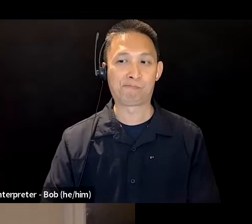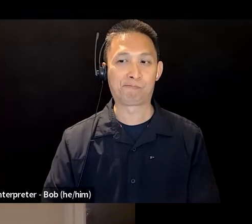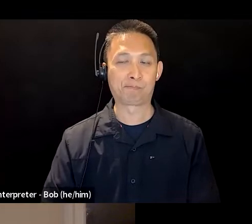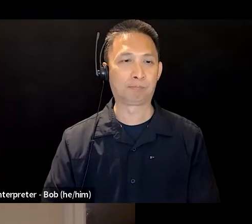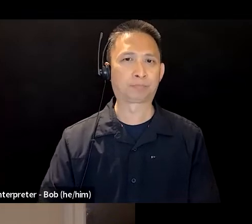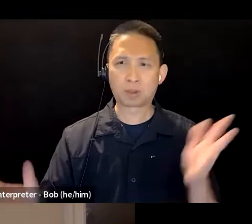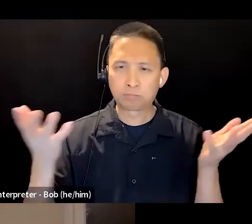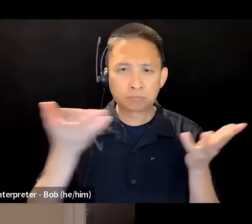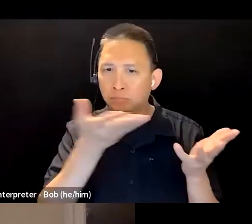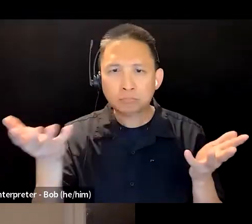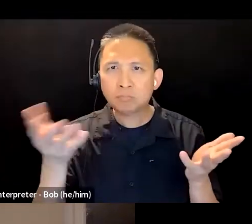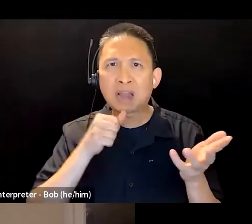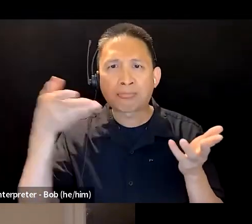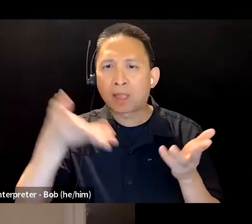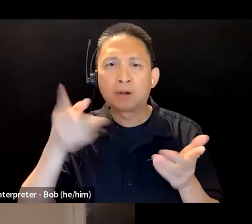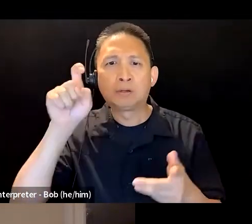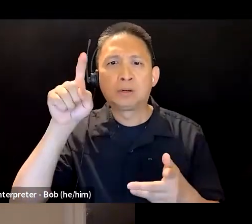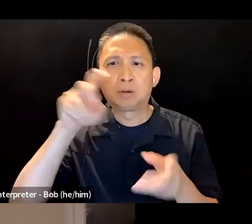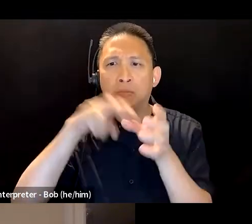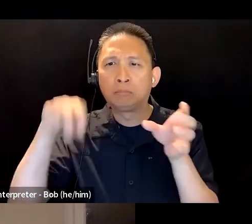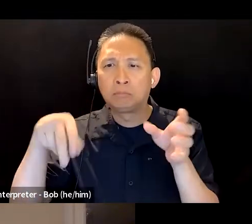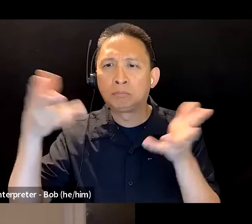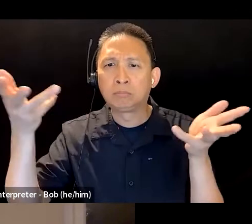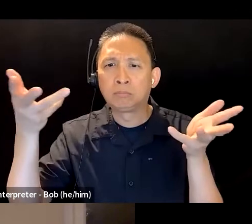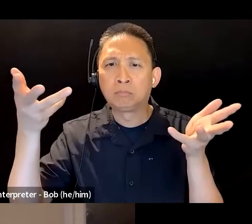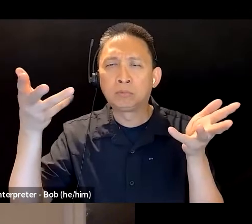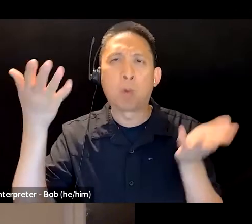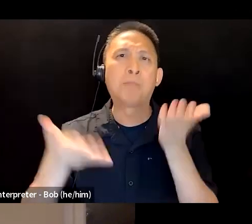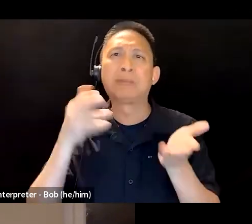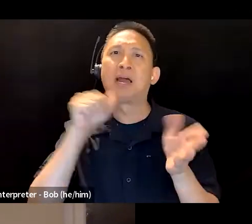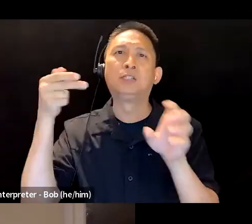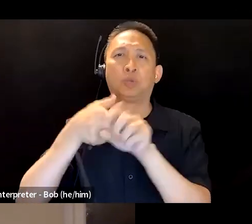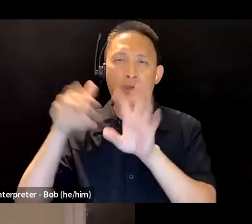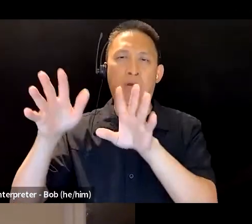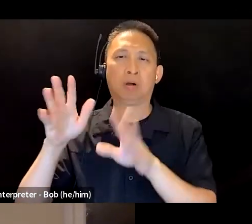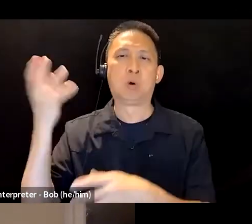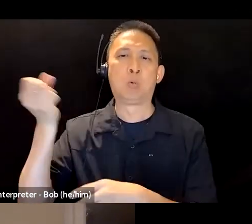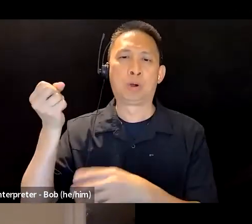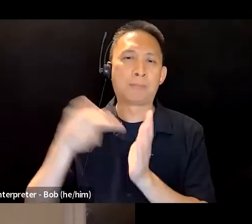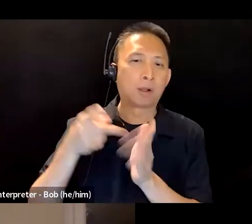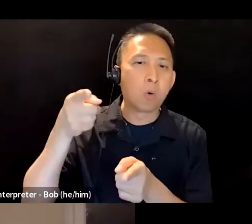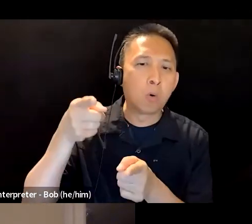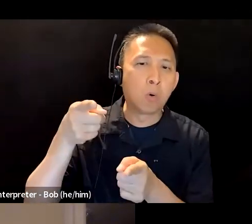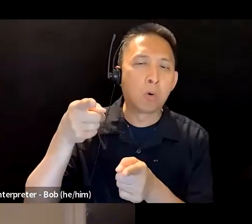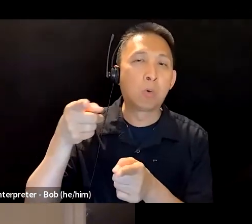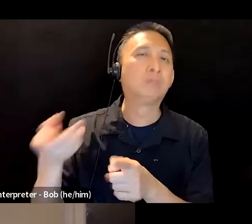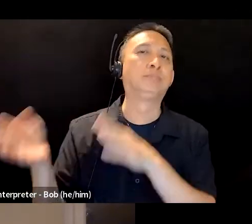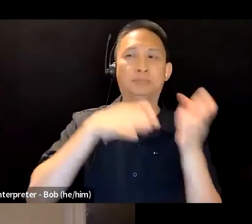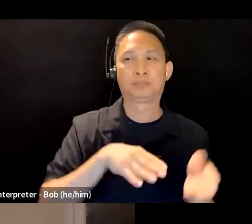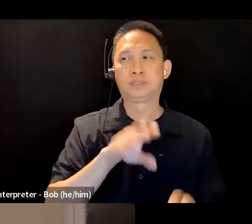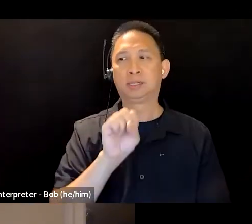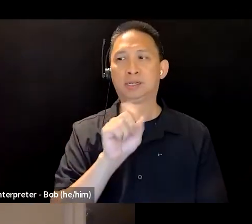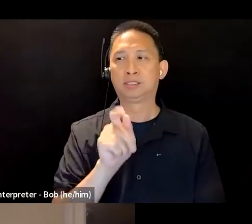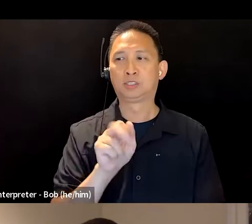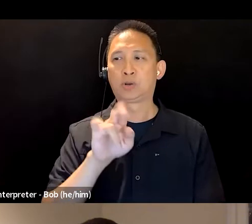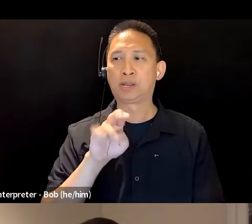Unmute, she's not there. Okay. Kim's not joined us yet. So we're coming here back to Sabrina. Sabrina. I